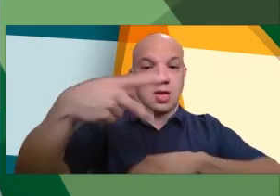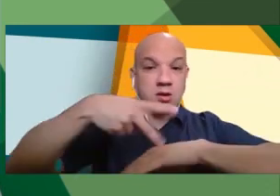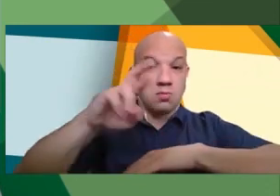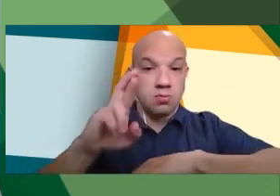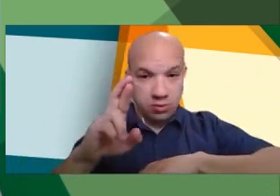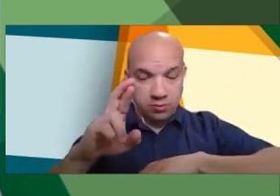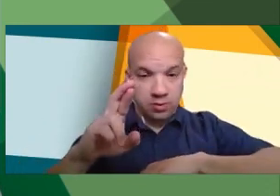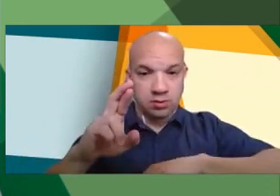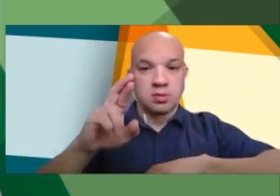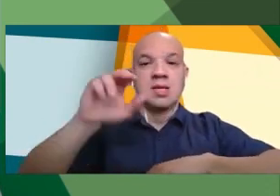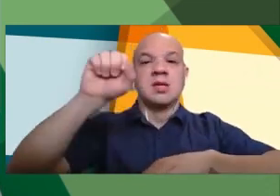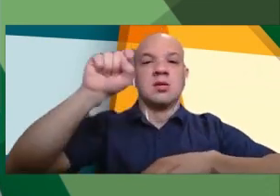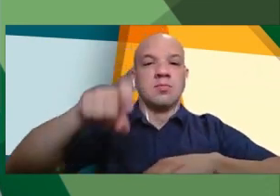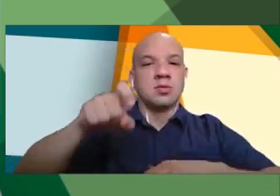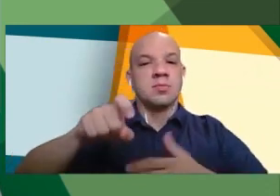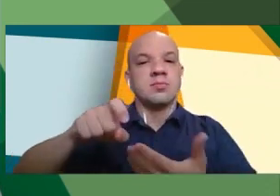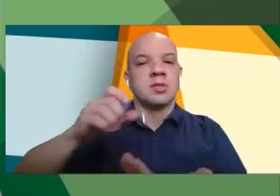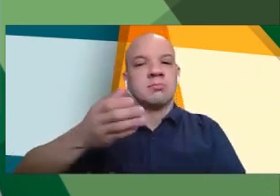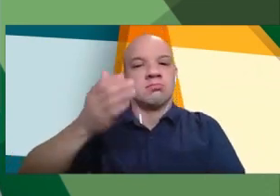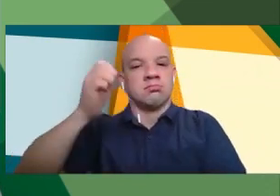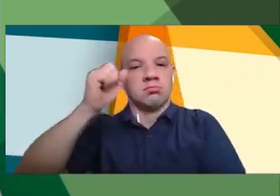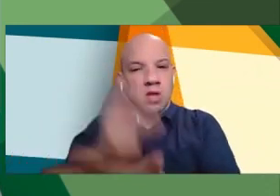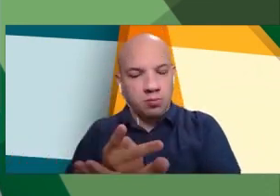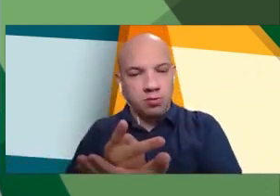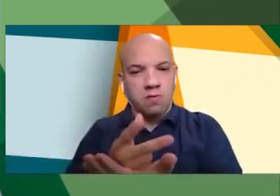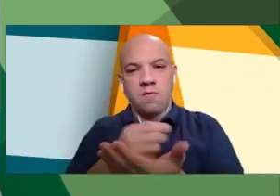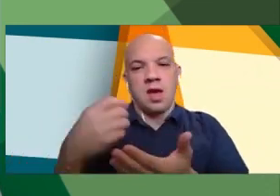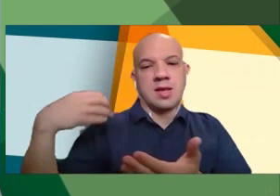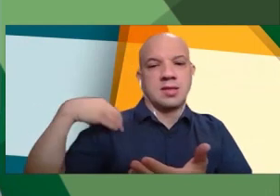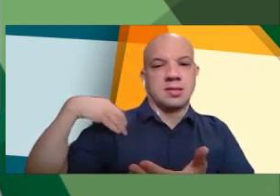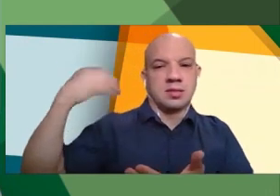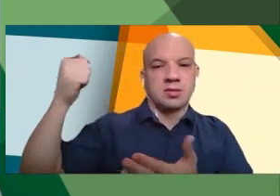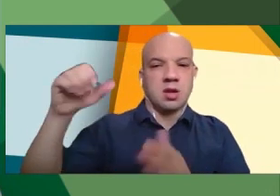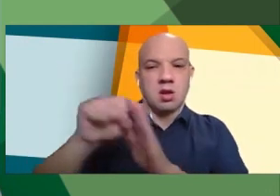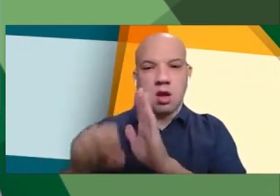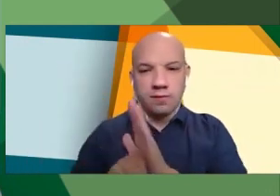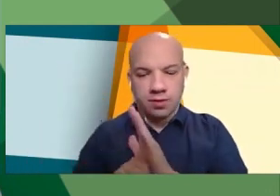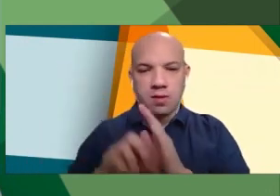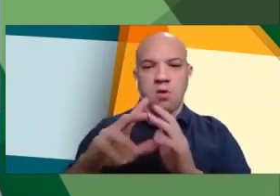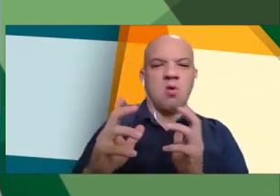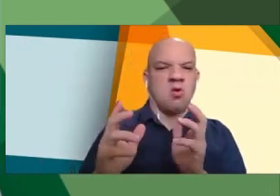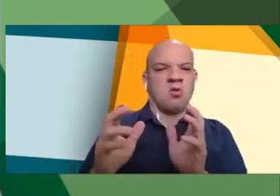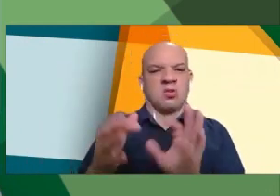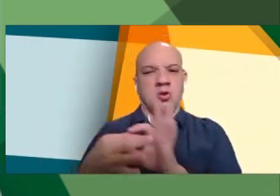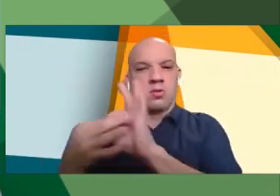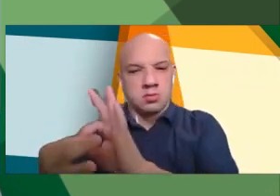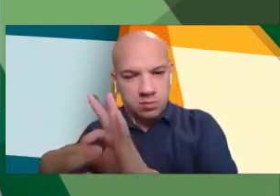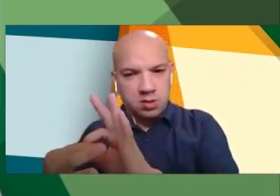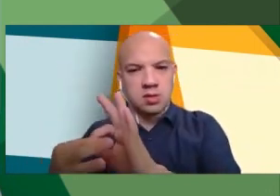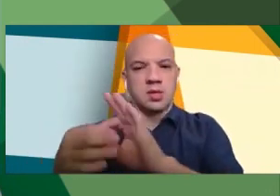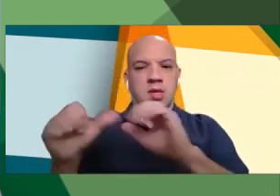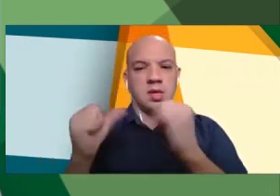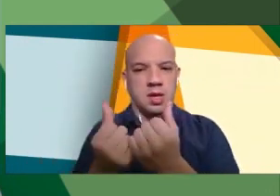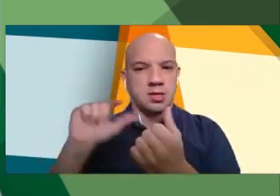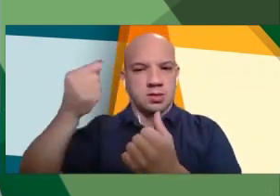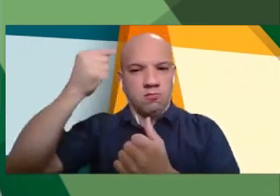official certificate from the Secretary of the State, County Clerk, or corresponding entity of the state government.